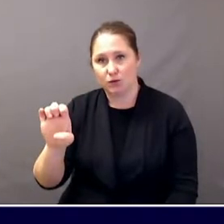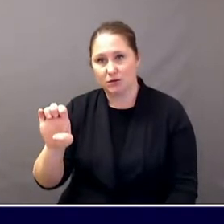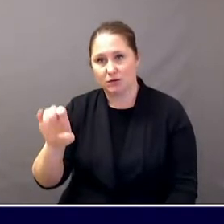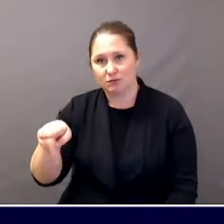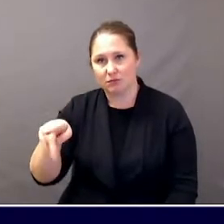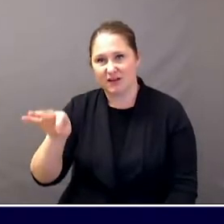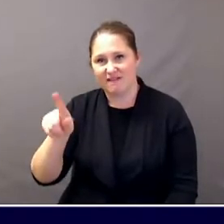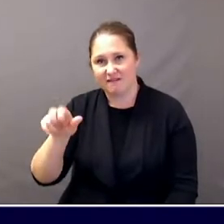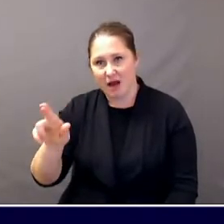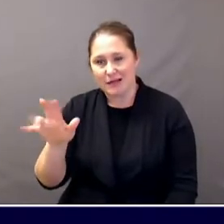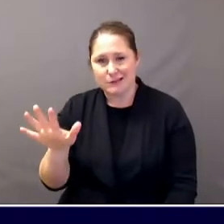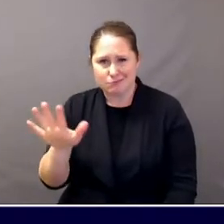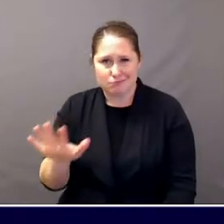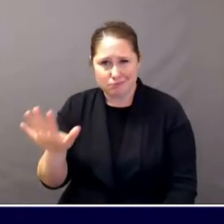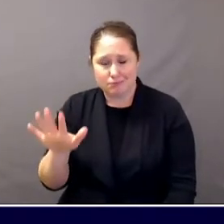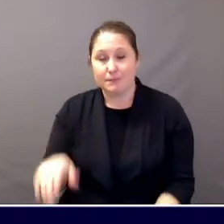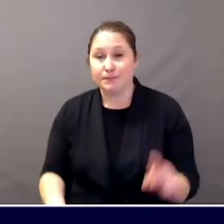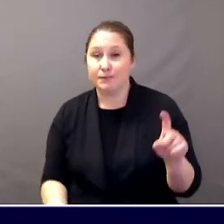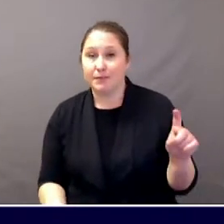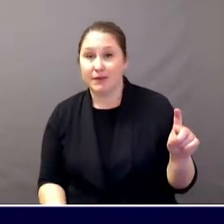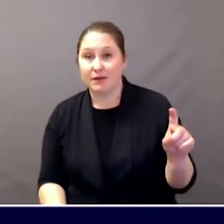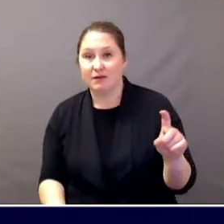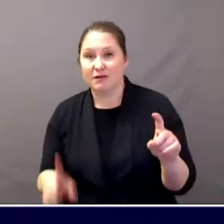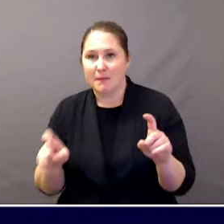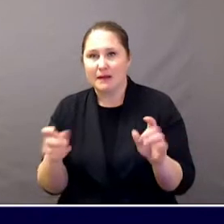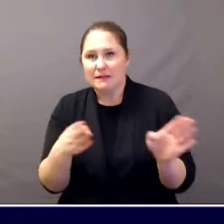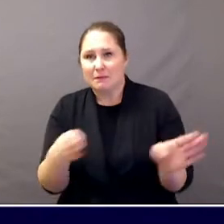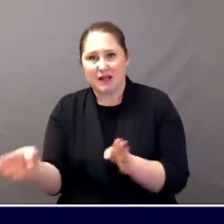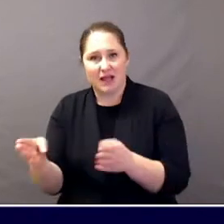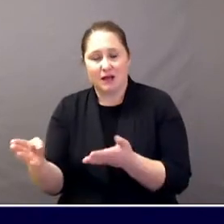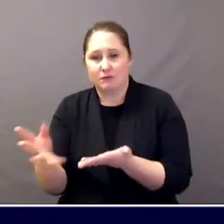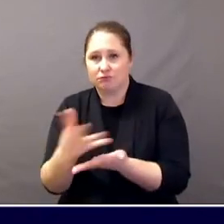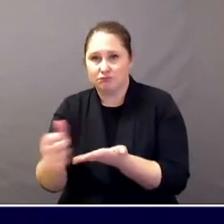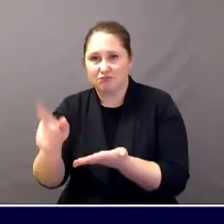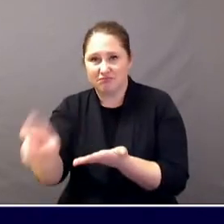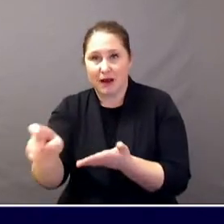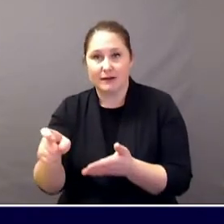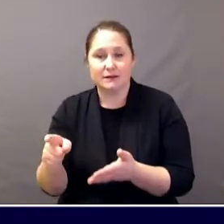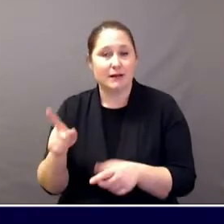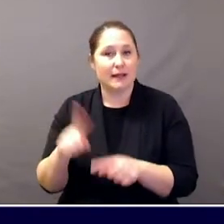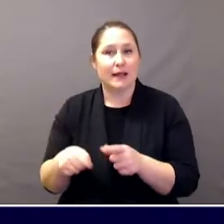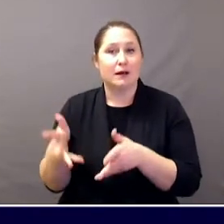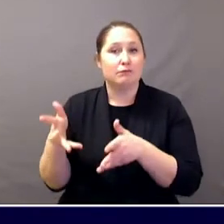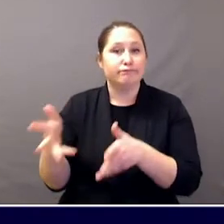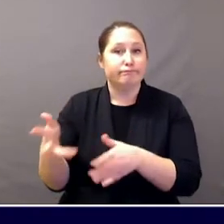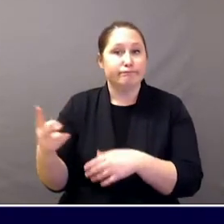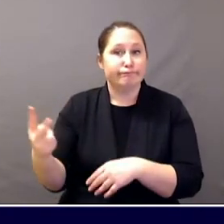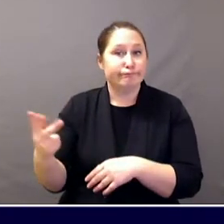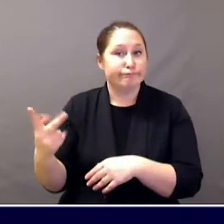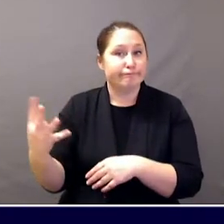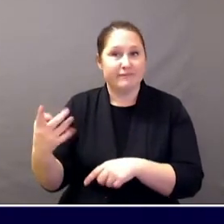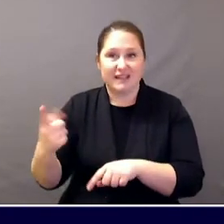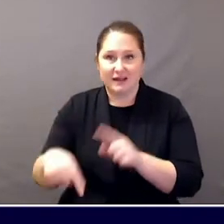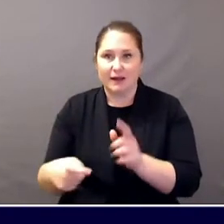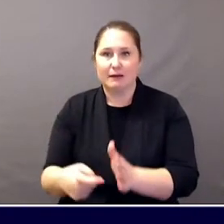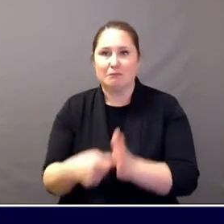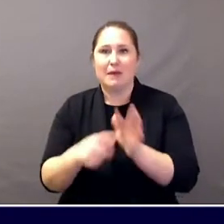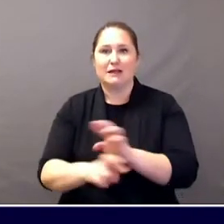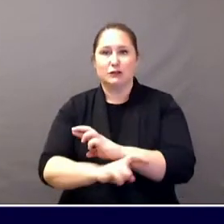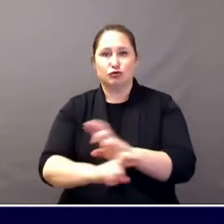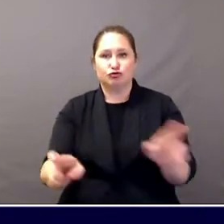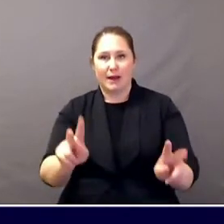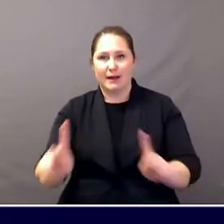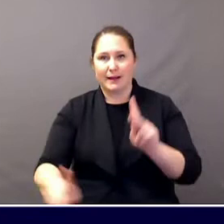buffer perhaps, 100 doses of the Moderna, you can't let it sit around for days. So you got to have people ready to be